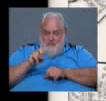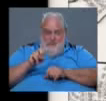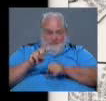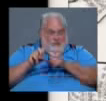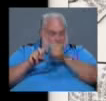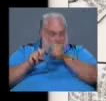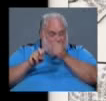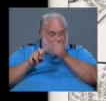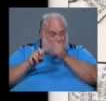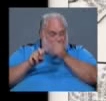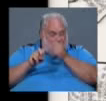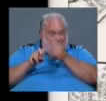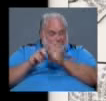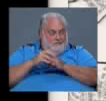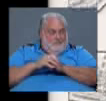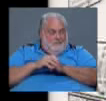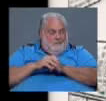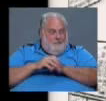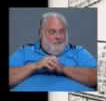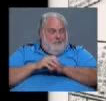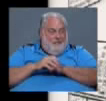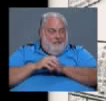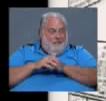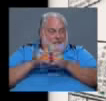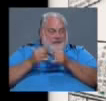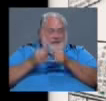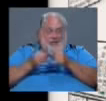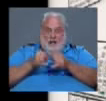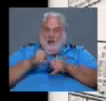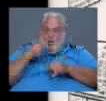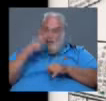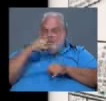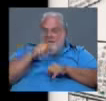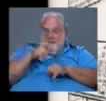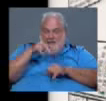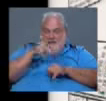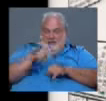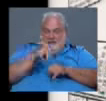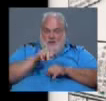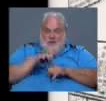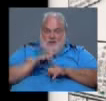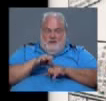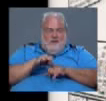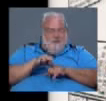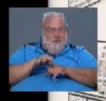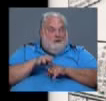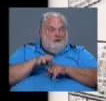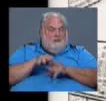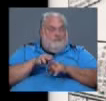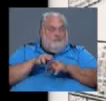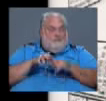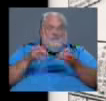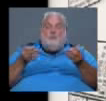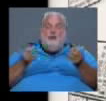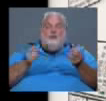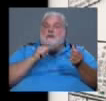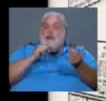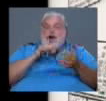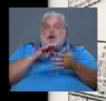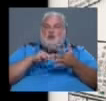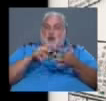through there, Mr. Moore, that looks like it cuts it off. That property that's not crosshatched, Mr. Moore, to the